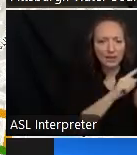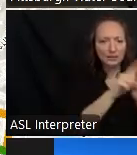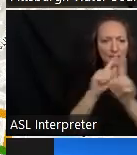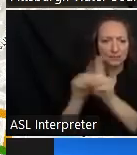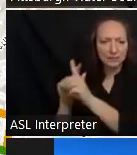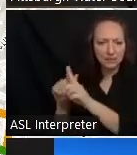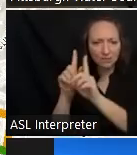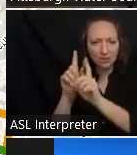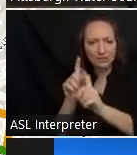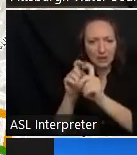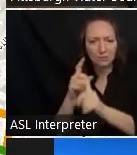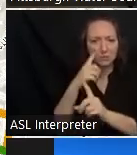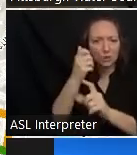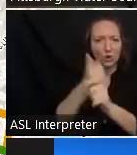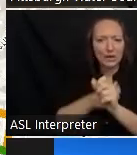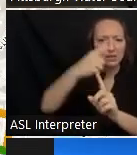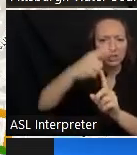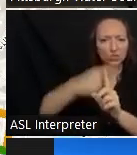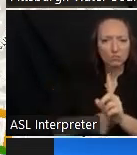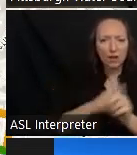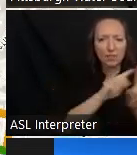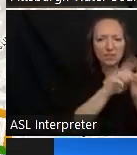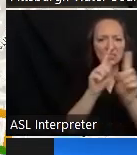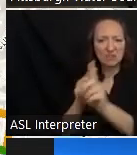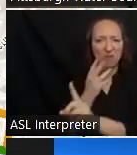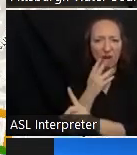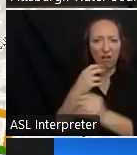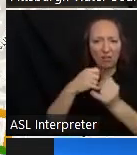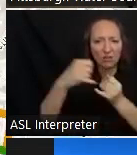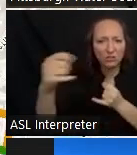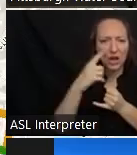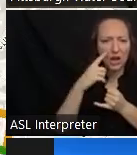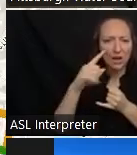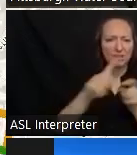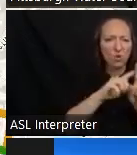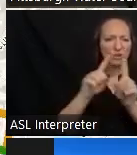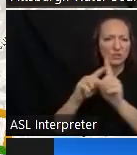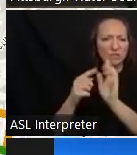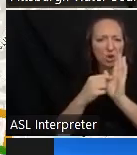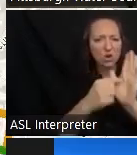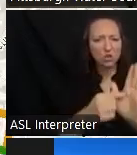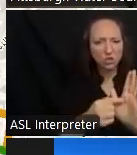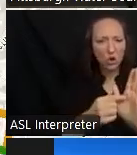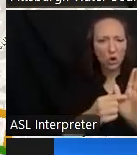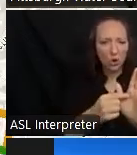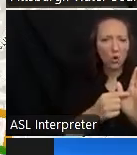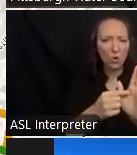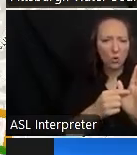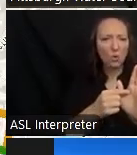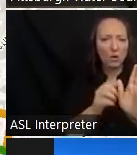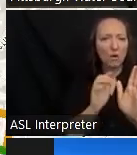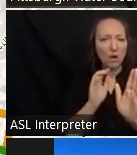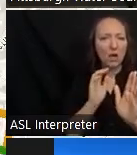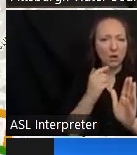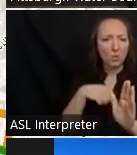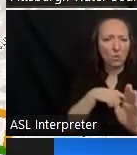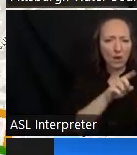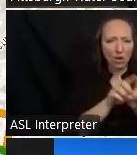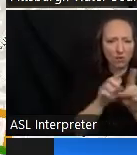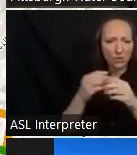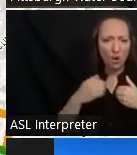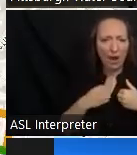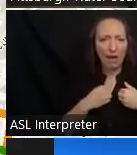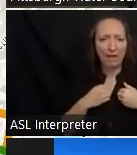samples. Those sample sites have been selected to represent some of the most distal points in each one of our pressure districts, and are also locations that we